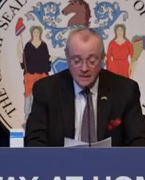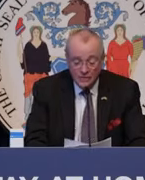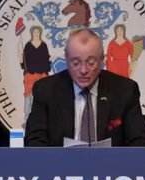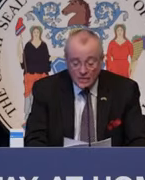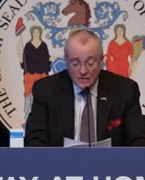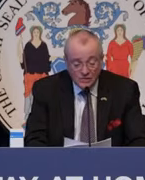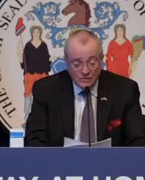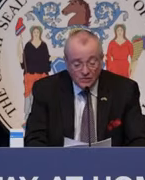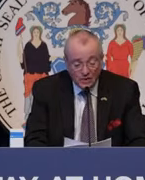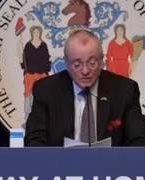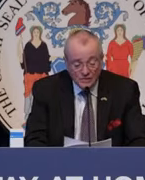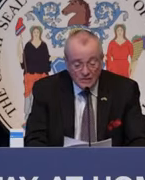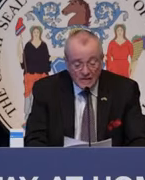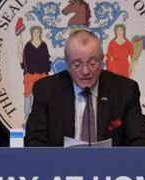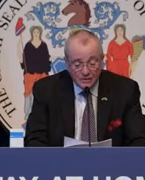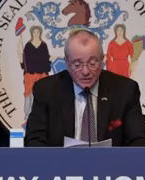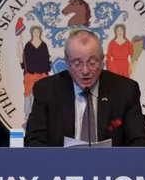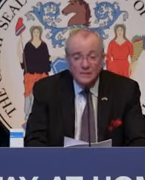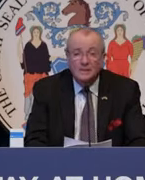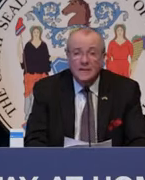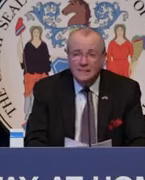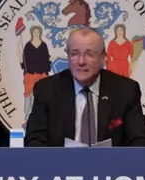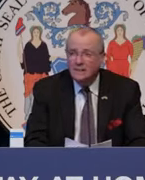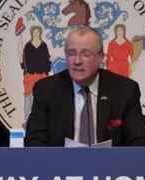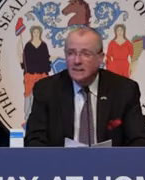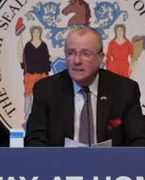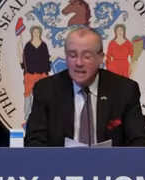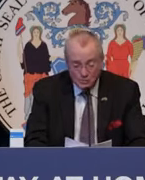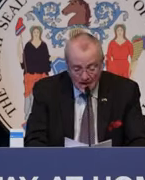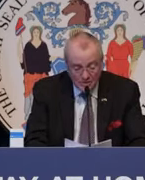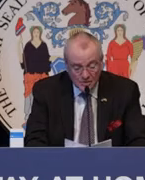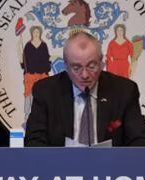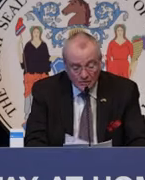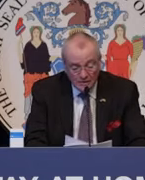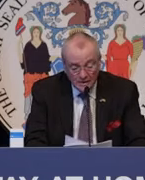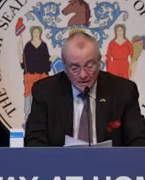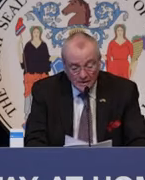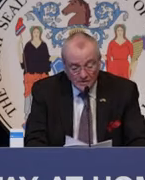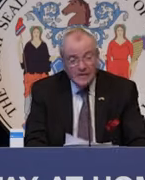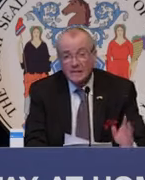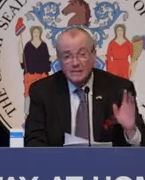vein, suggest it's the fault of the states that COVID-19 has ravaged us.